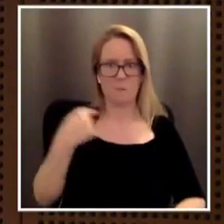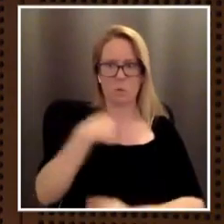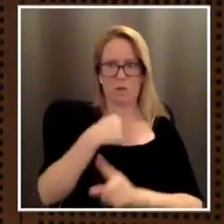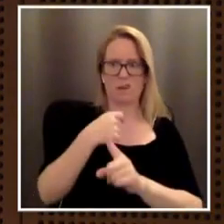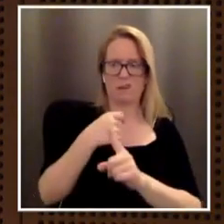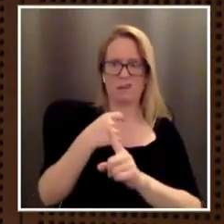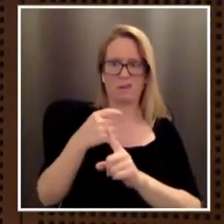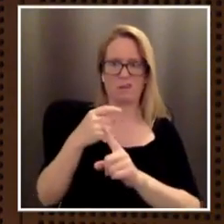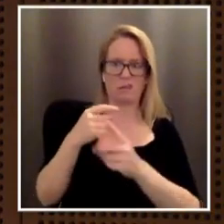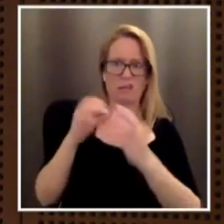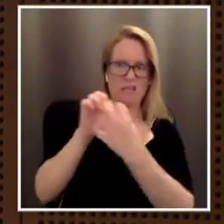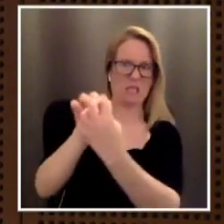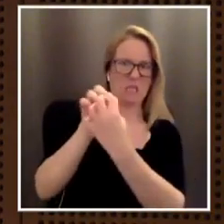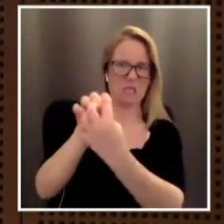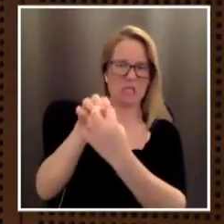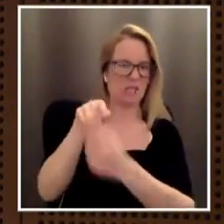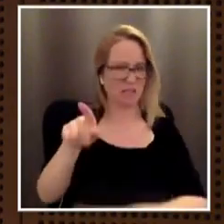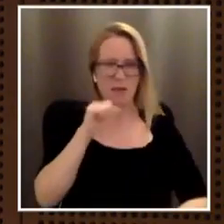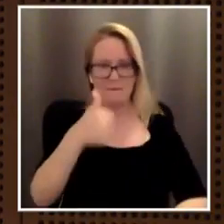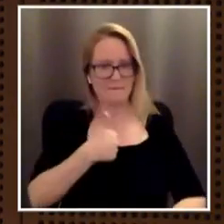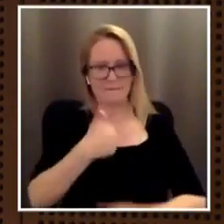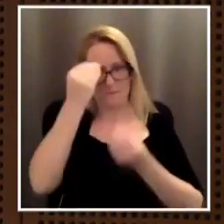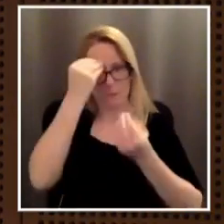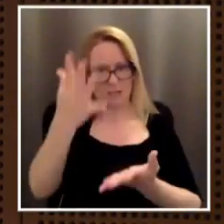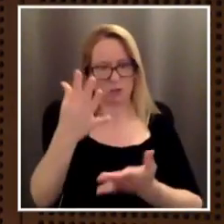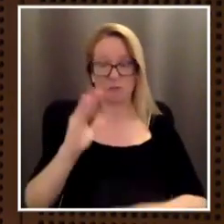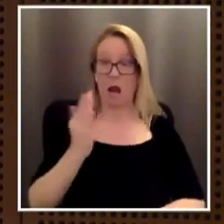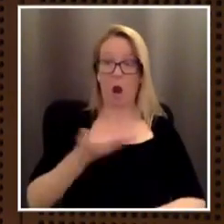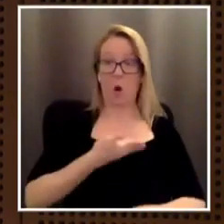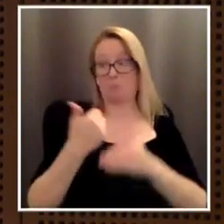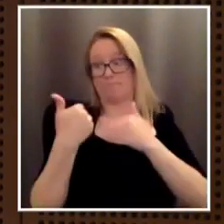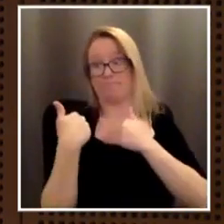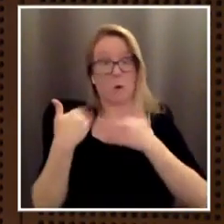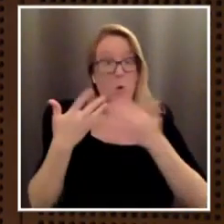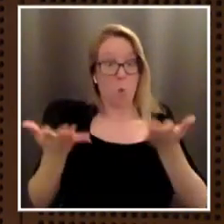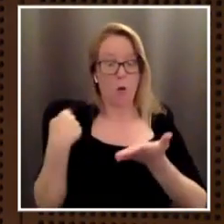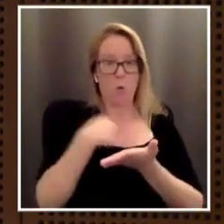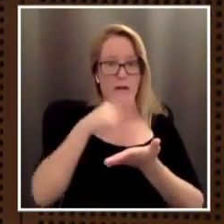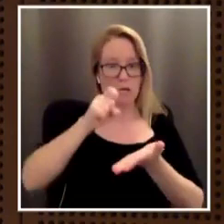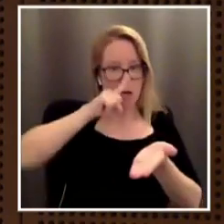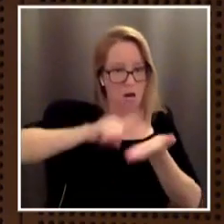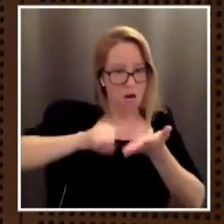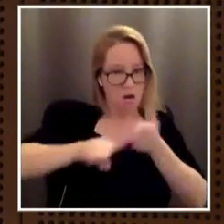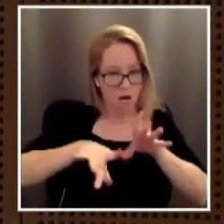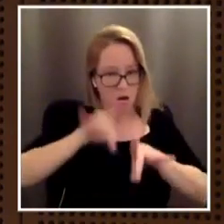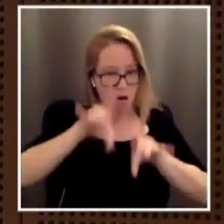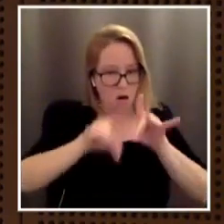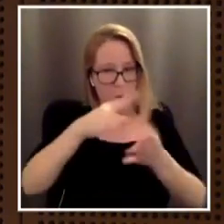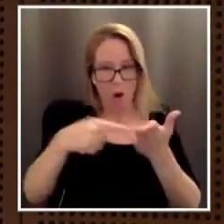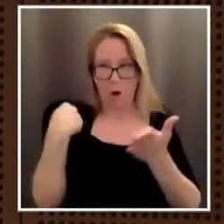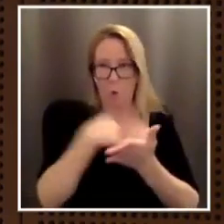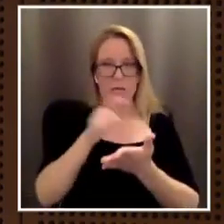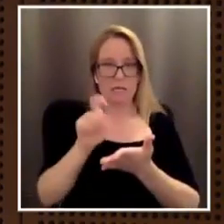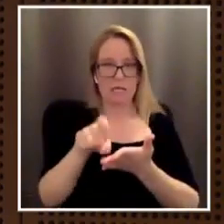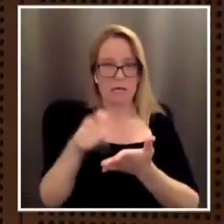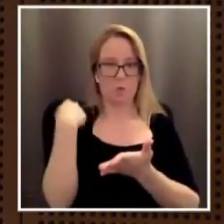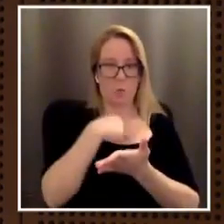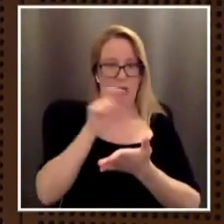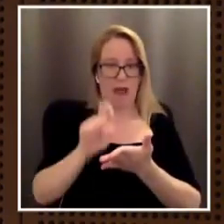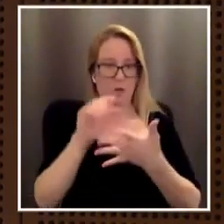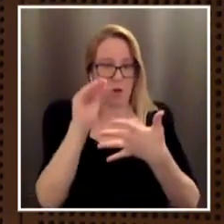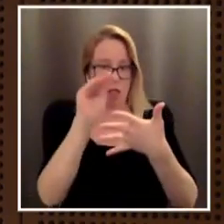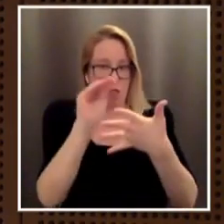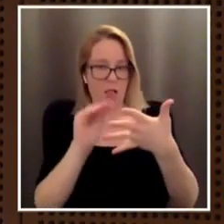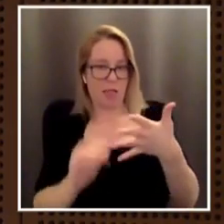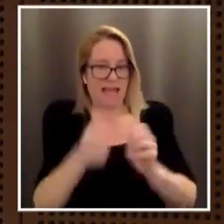for what he doesn't have? Our charge now is to find what we need and infuse it into every